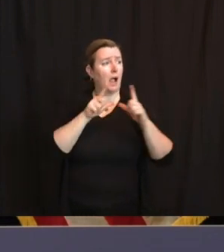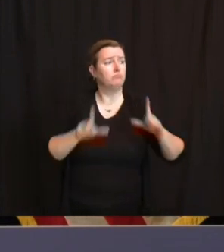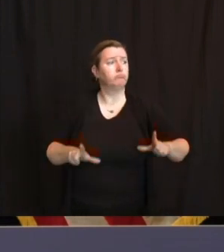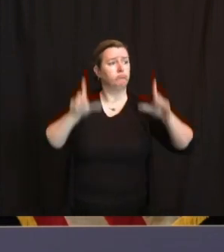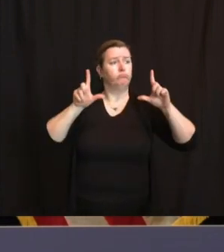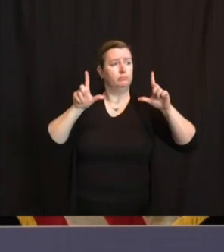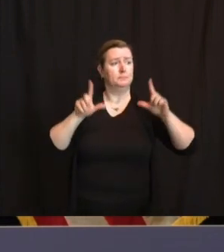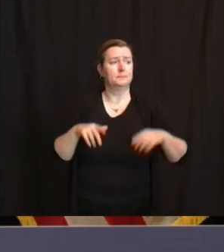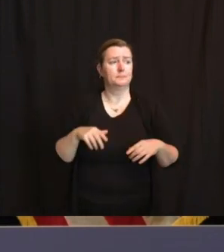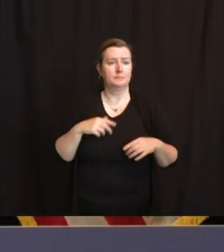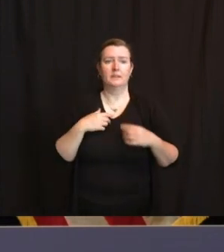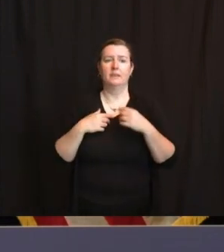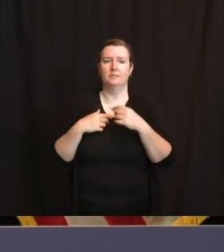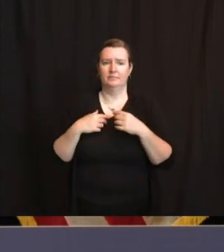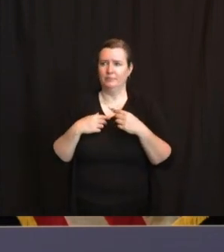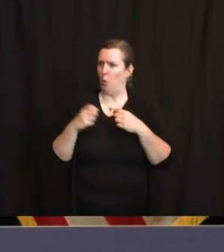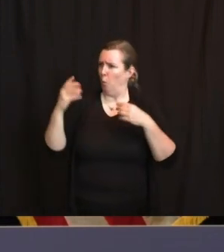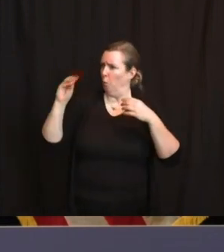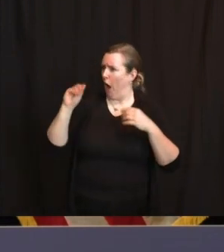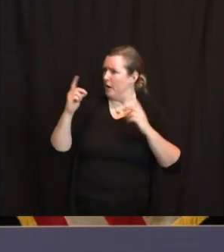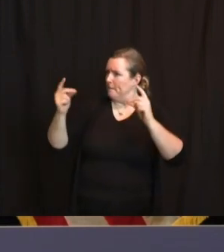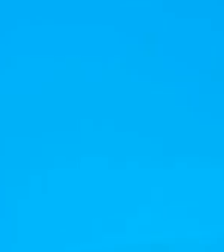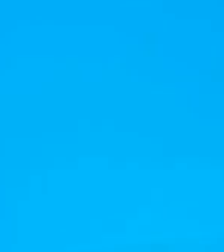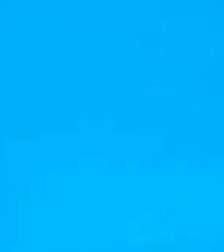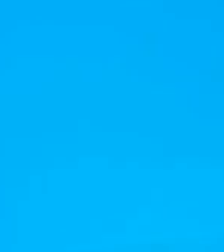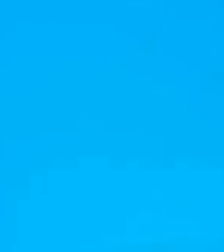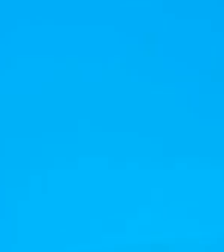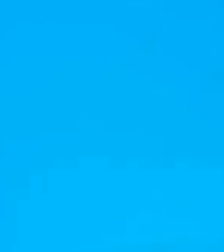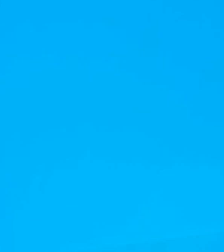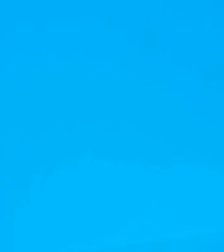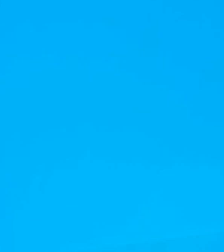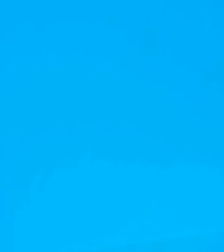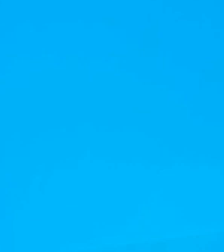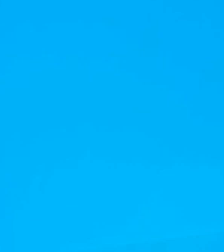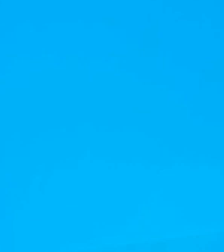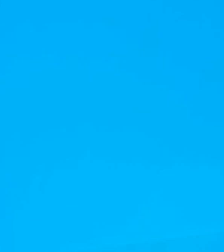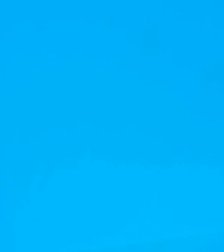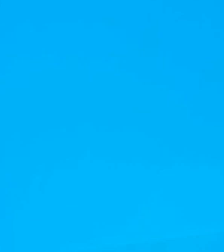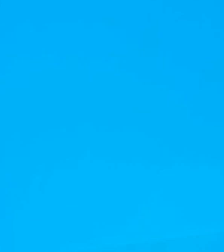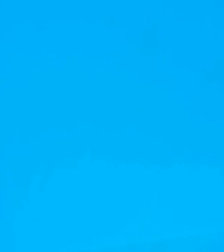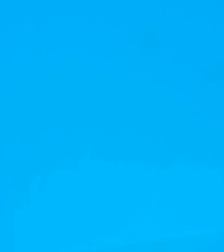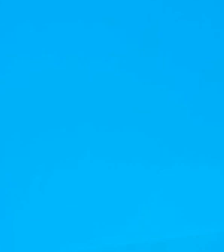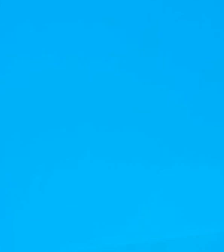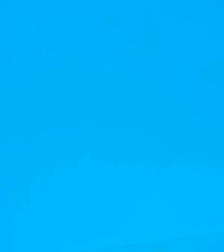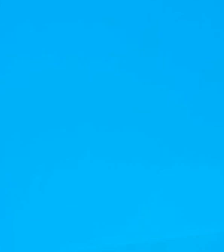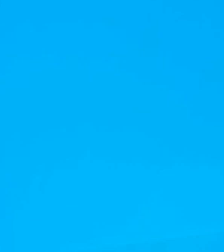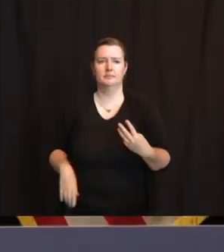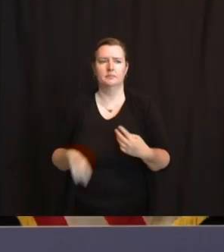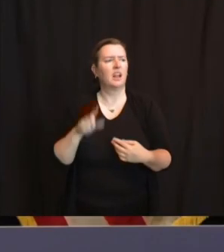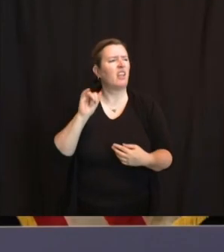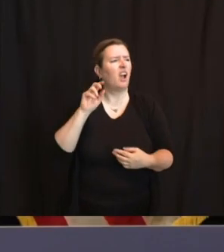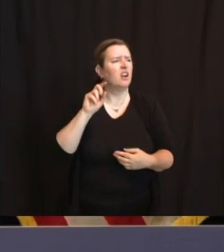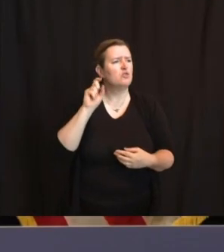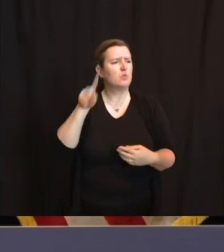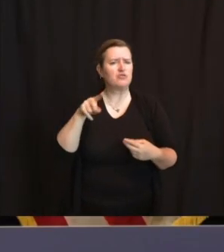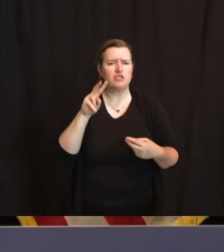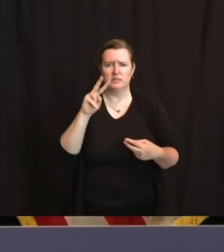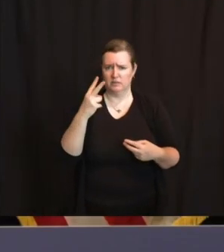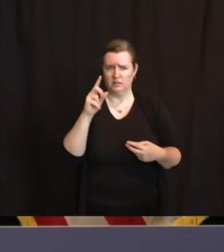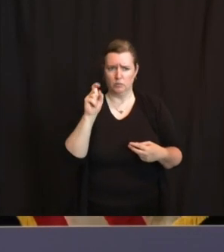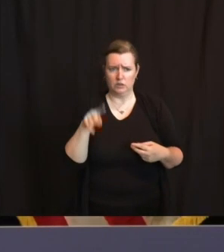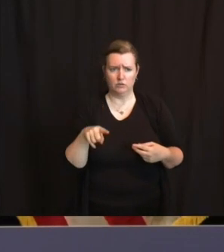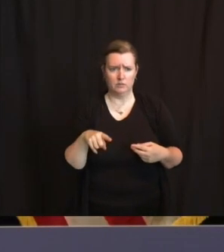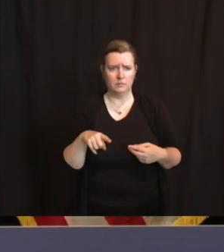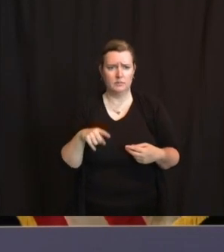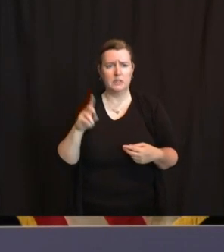quick. So this is to your first question. Listen, I'm going to defer to Judy and Ed, and one